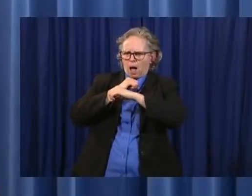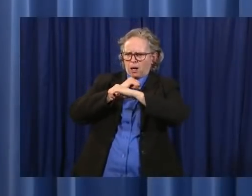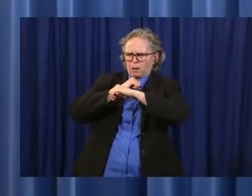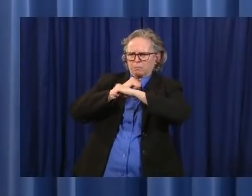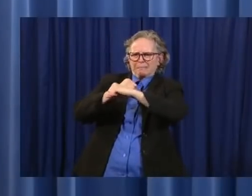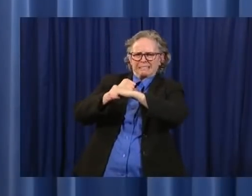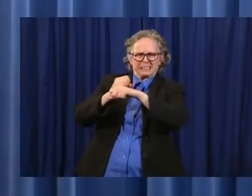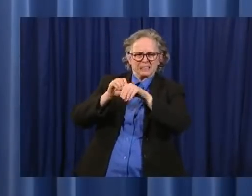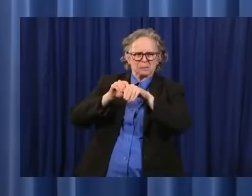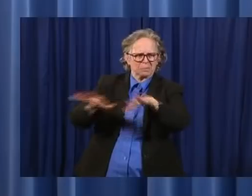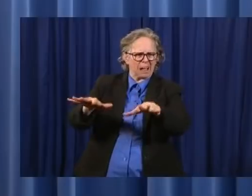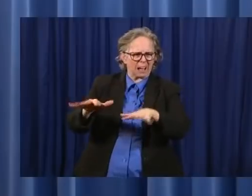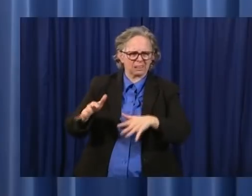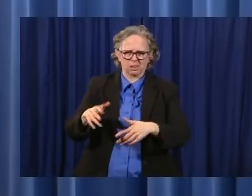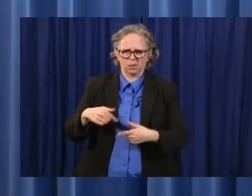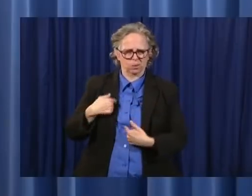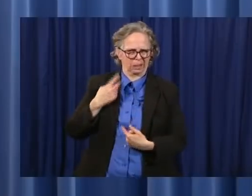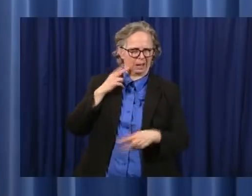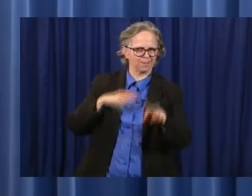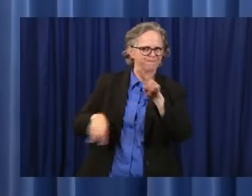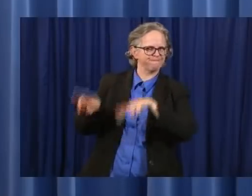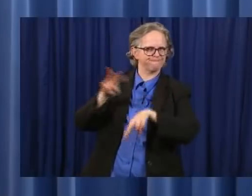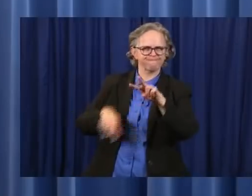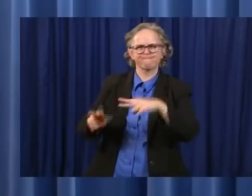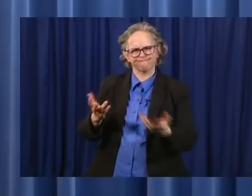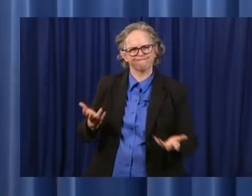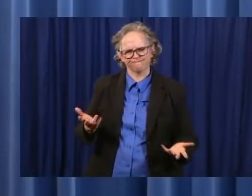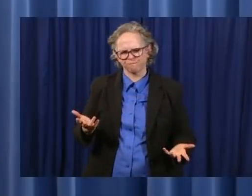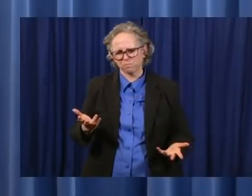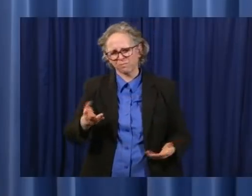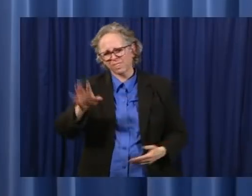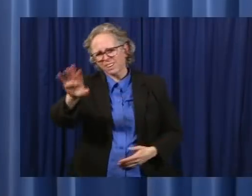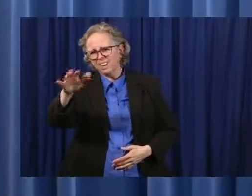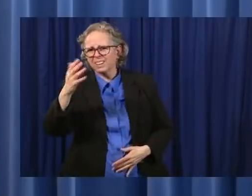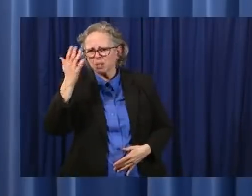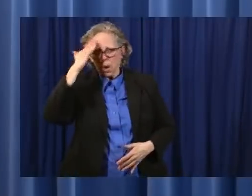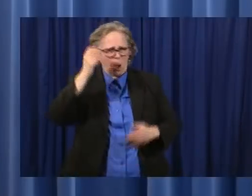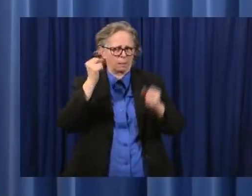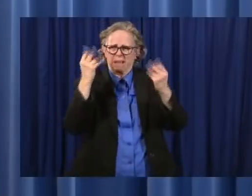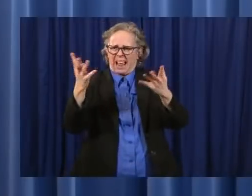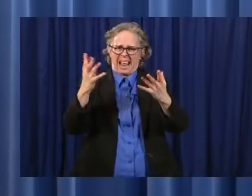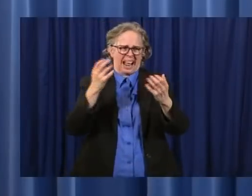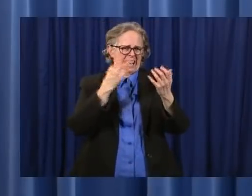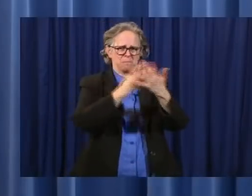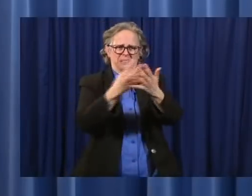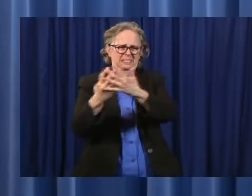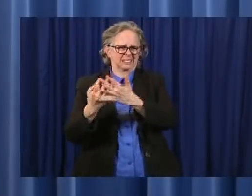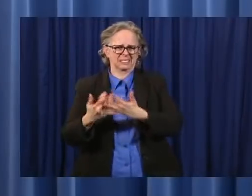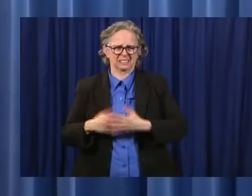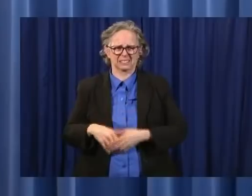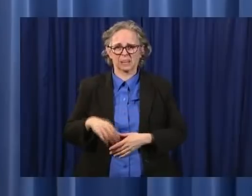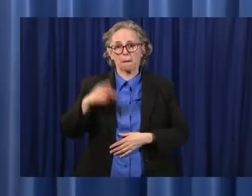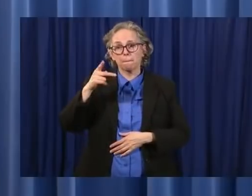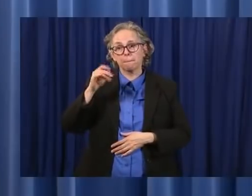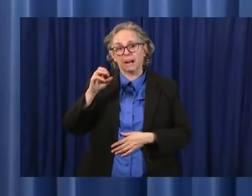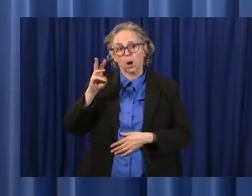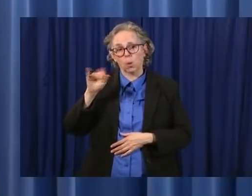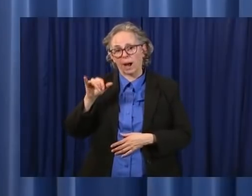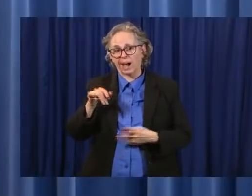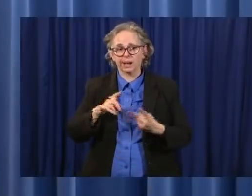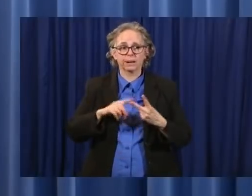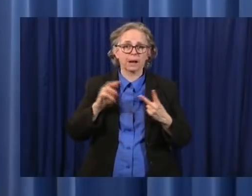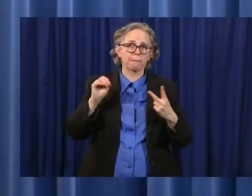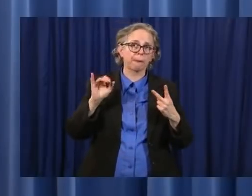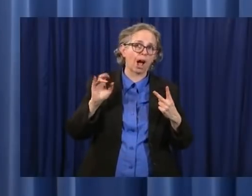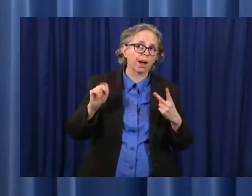measures in several of our prisons that you mentioned, Pickaway, Marion, that